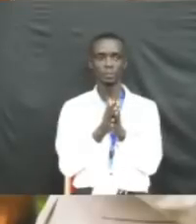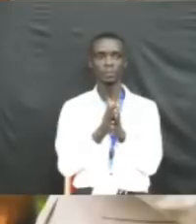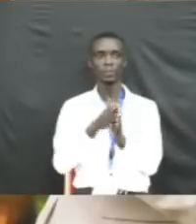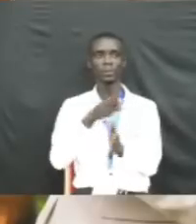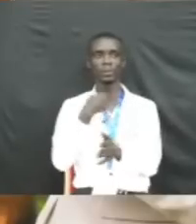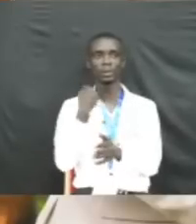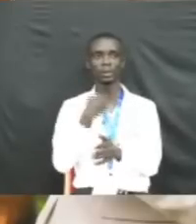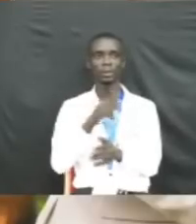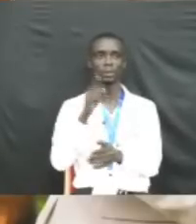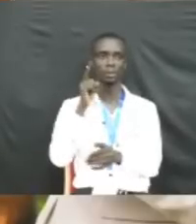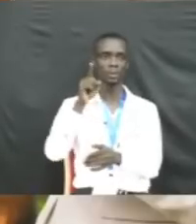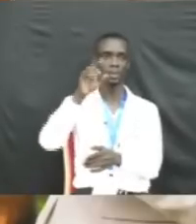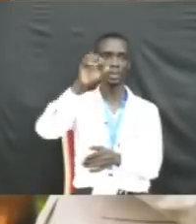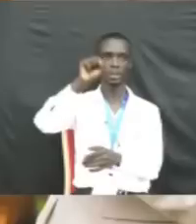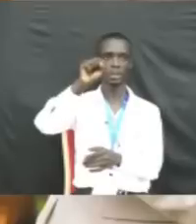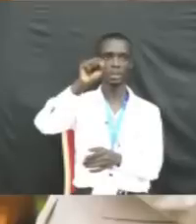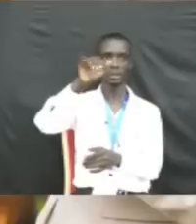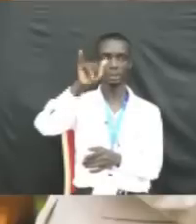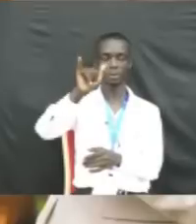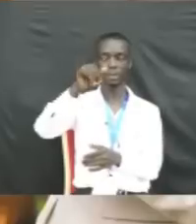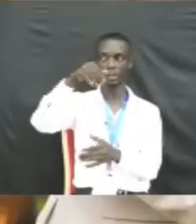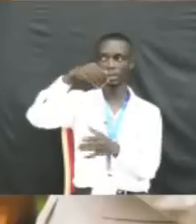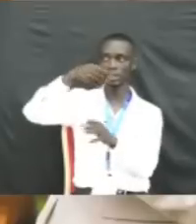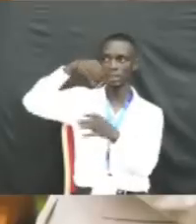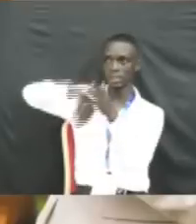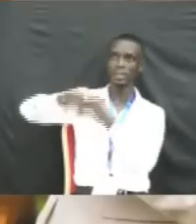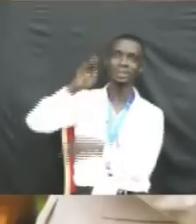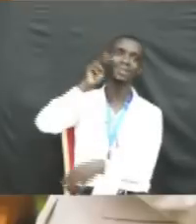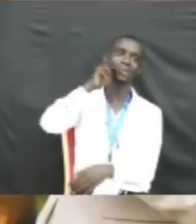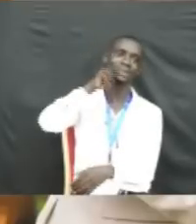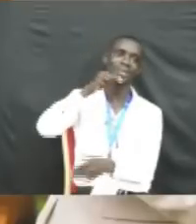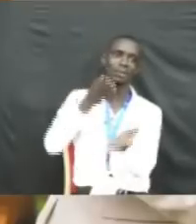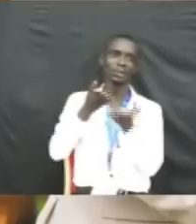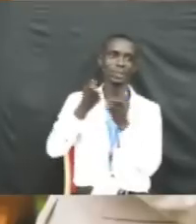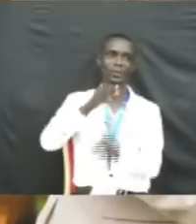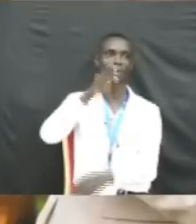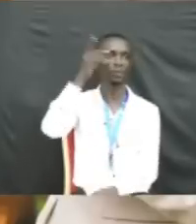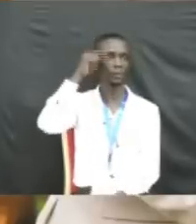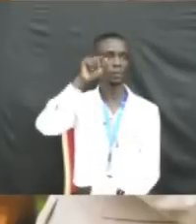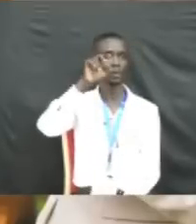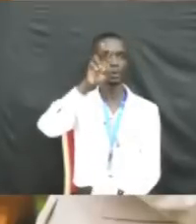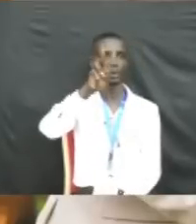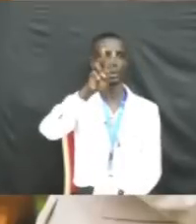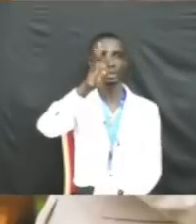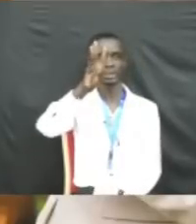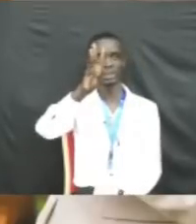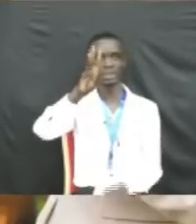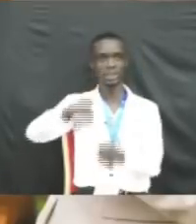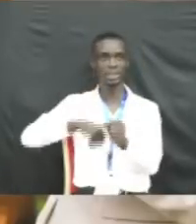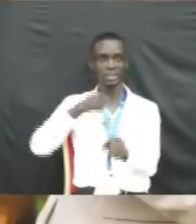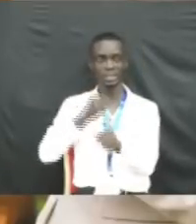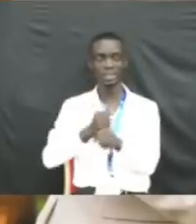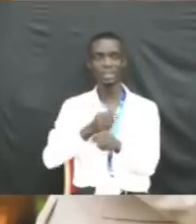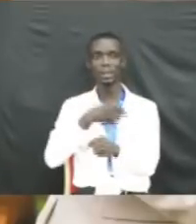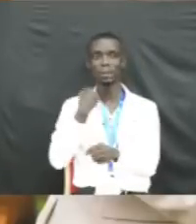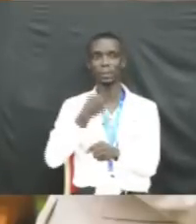Pastor Sy Assari of Nigeria served for 26 years. Pastor Peter Osu of France